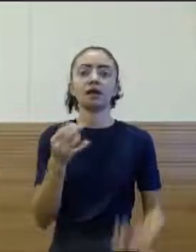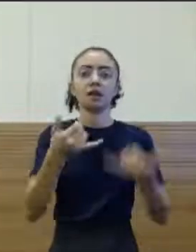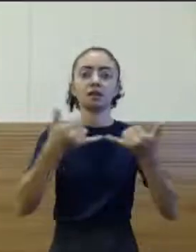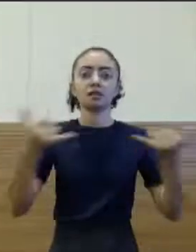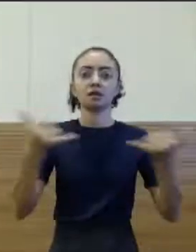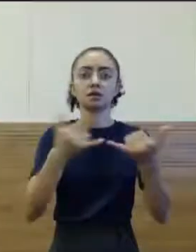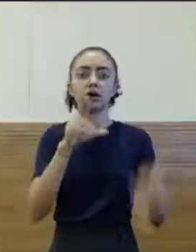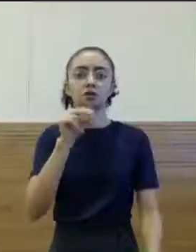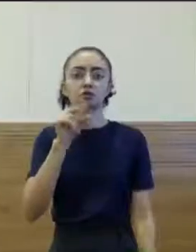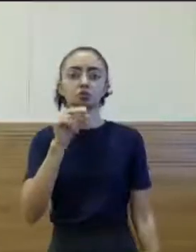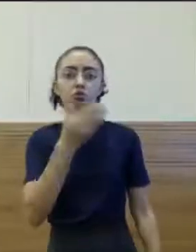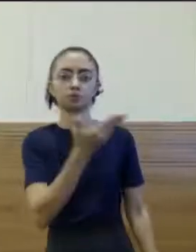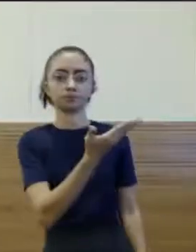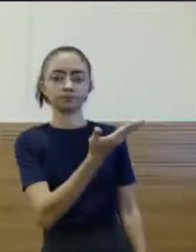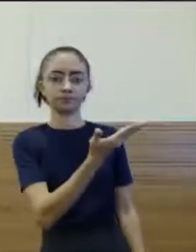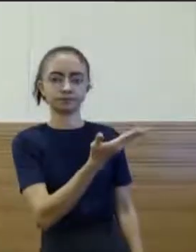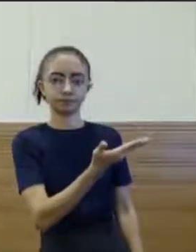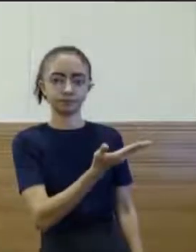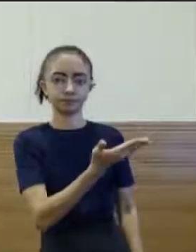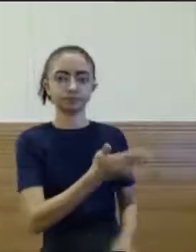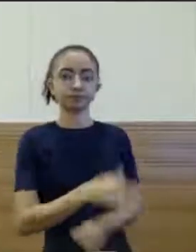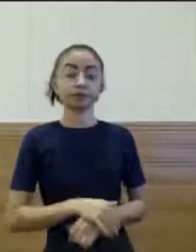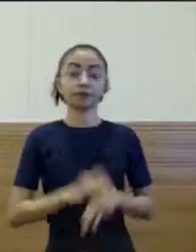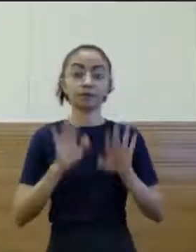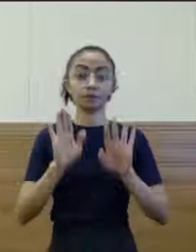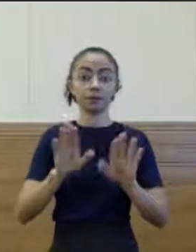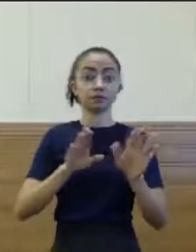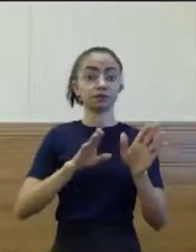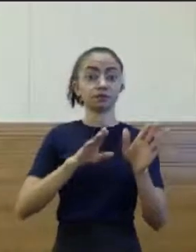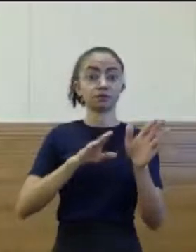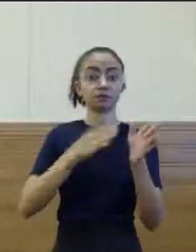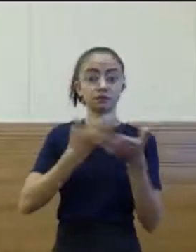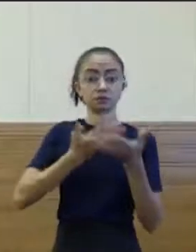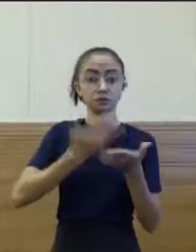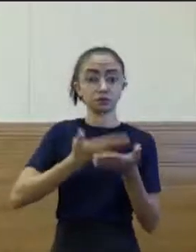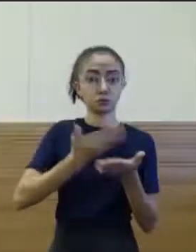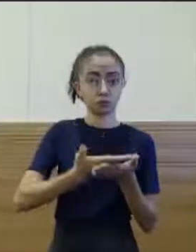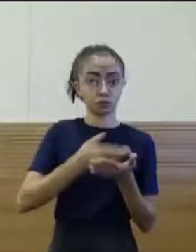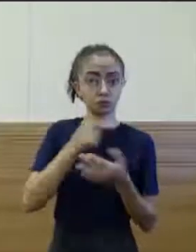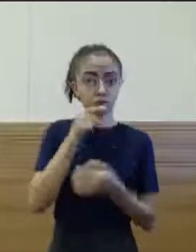see. And we saw in the study, Uruguay